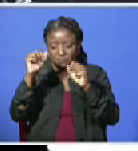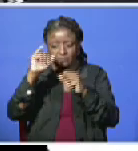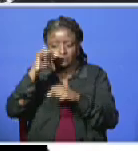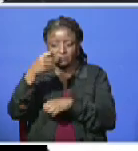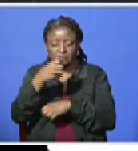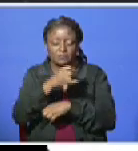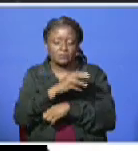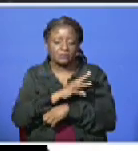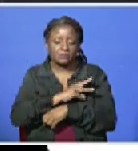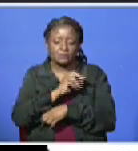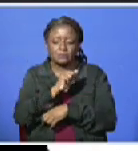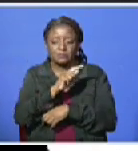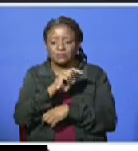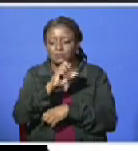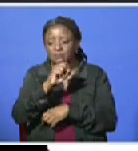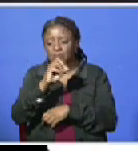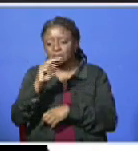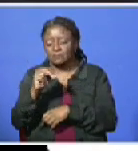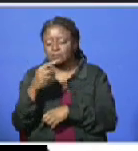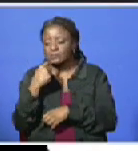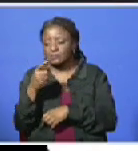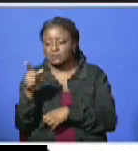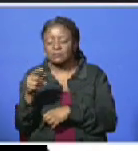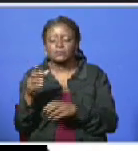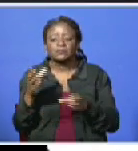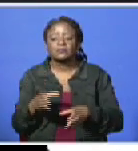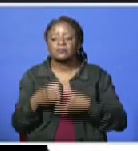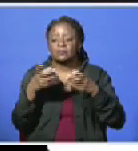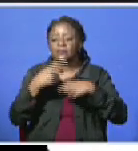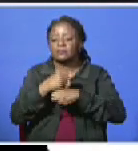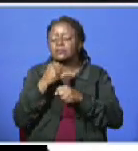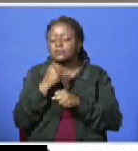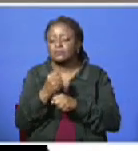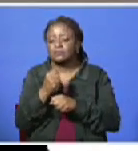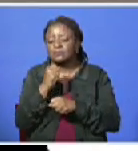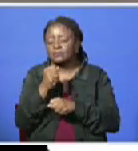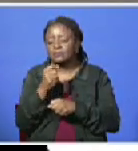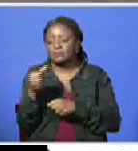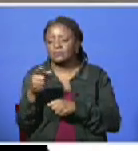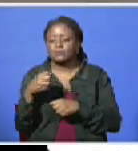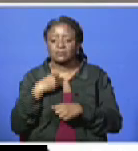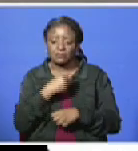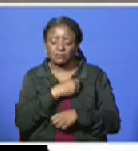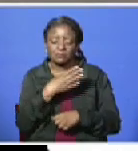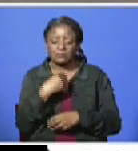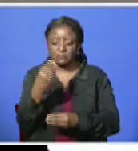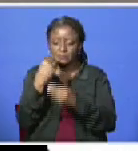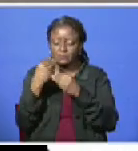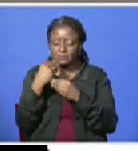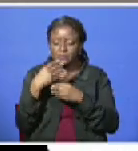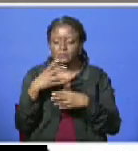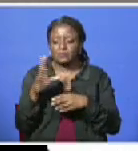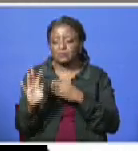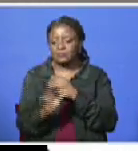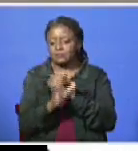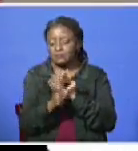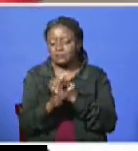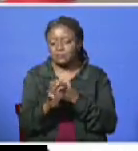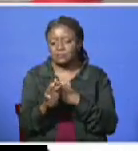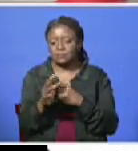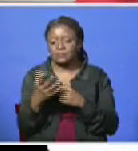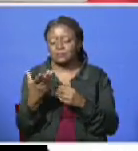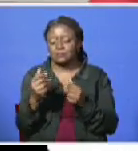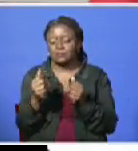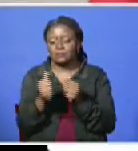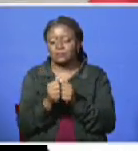week, told ZNS News that he's committed to ensuring the health and safety of his staff and customers. With a total 7 locations